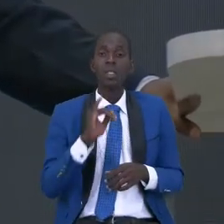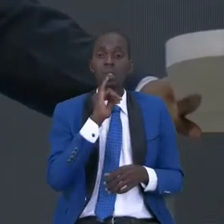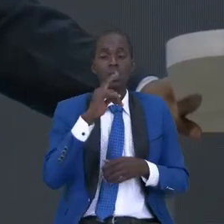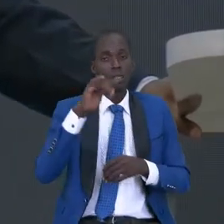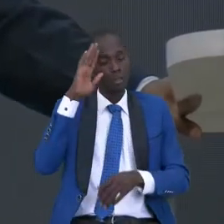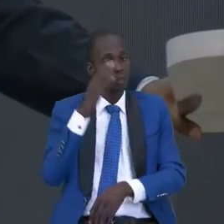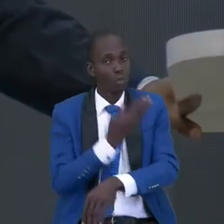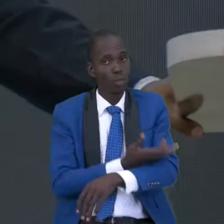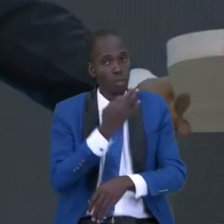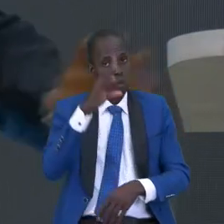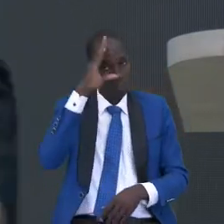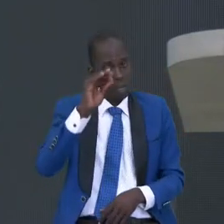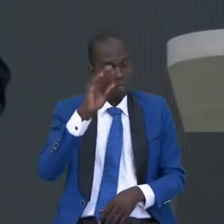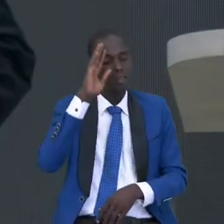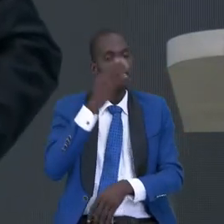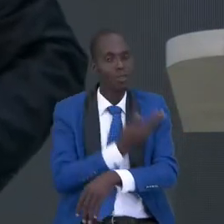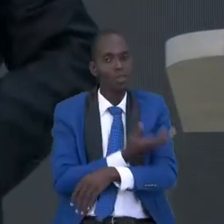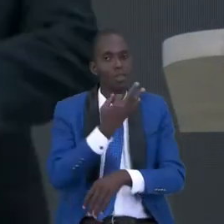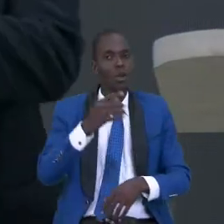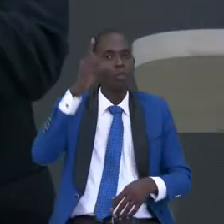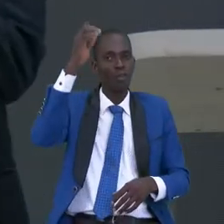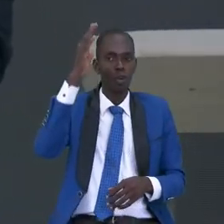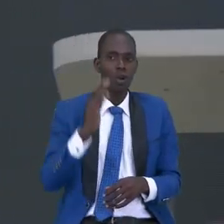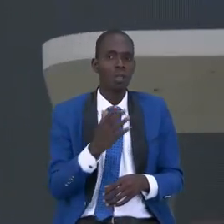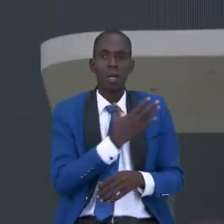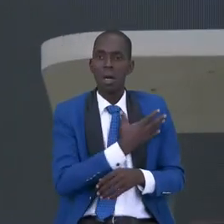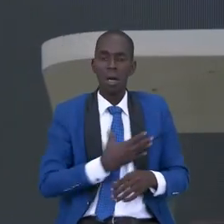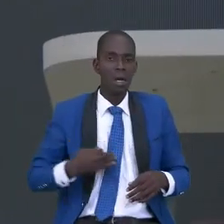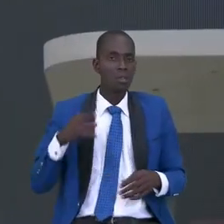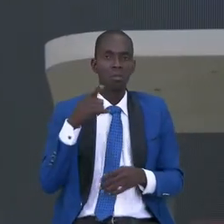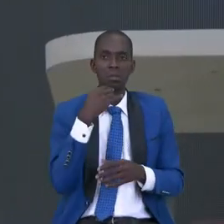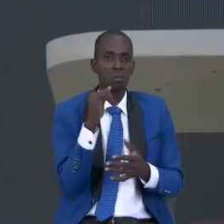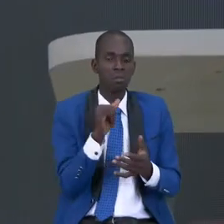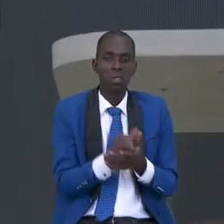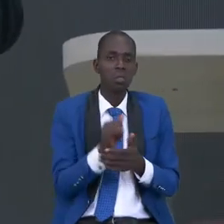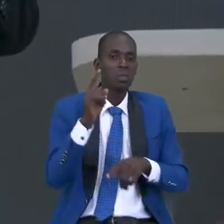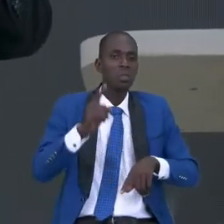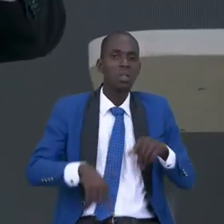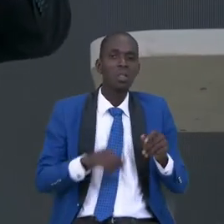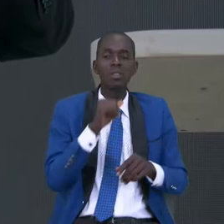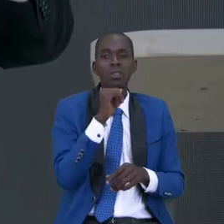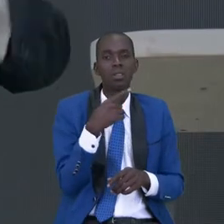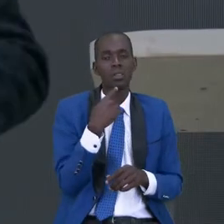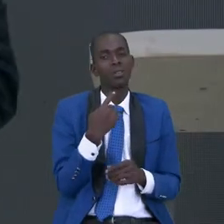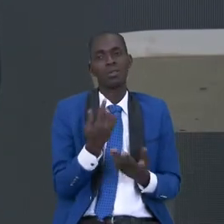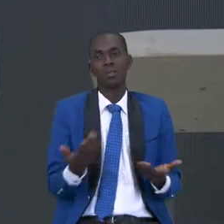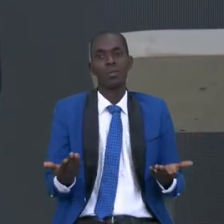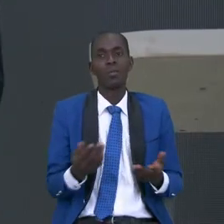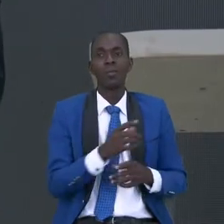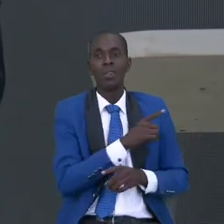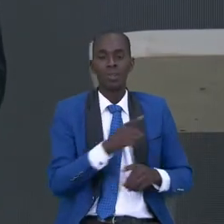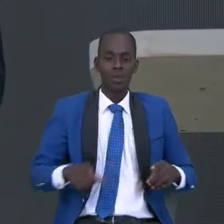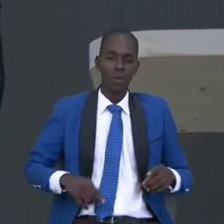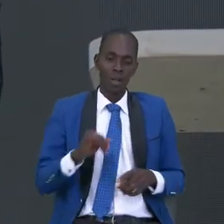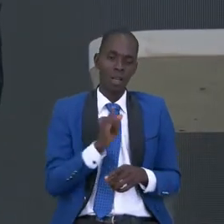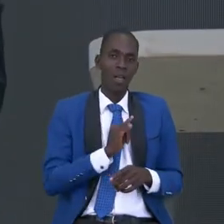the Son of God is before you, you cannot say beyond, Lord, I believe.